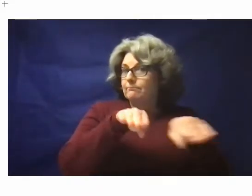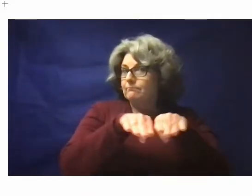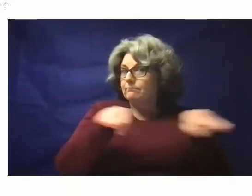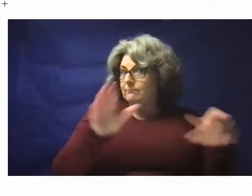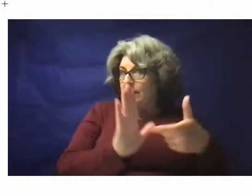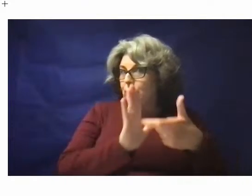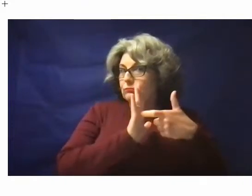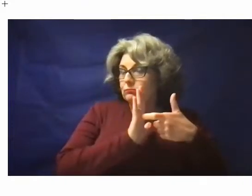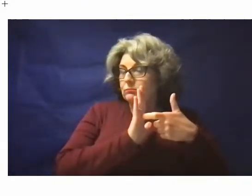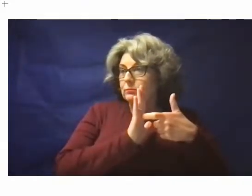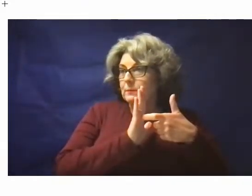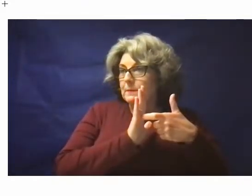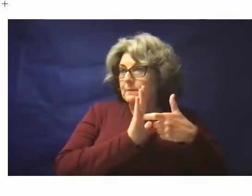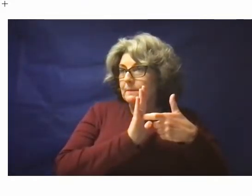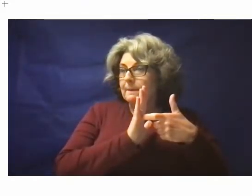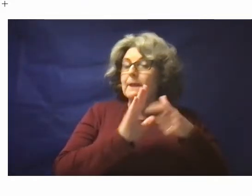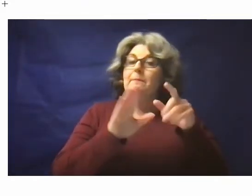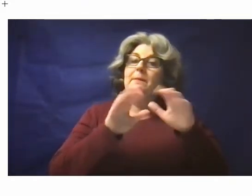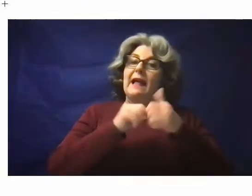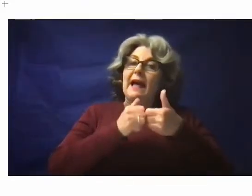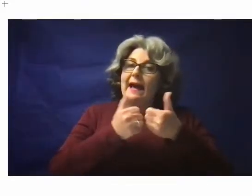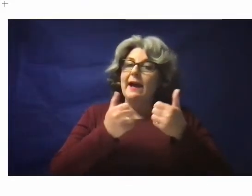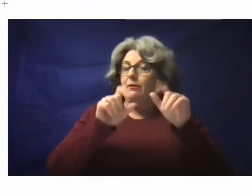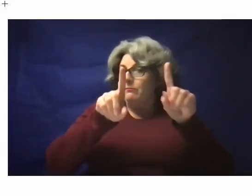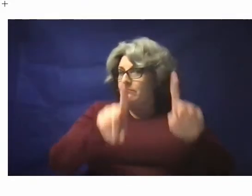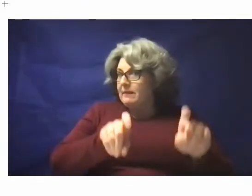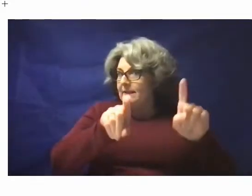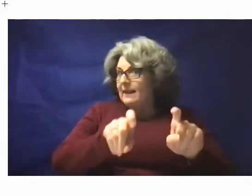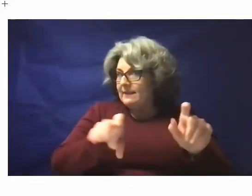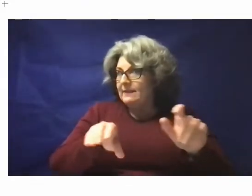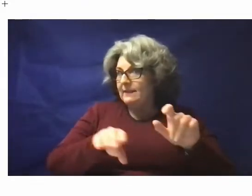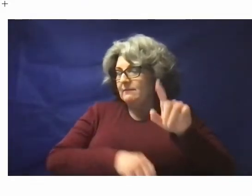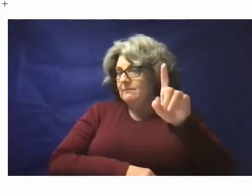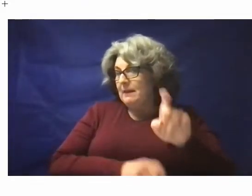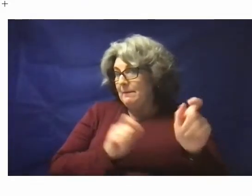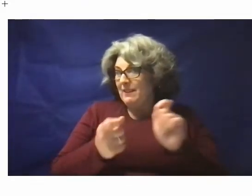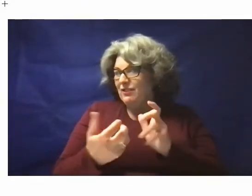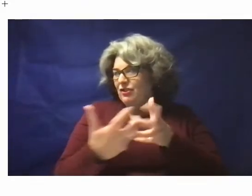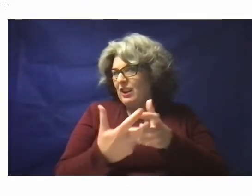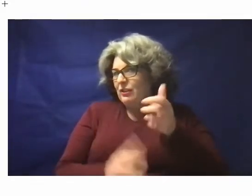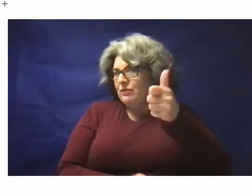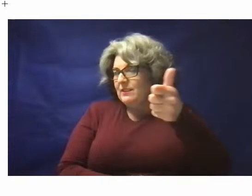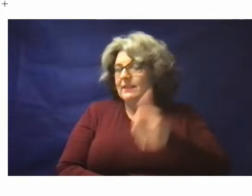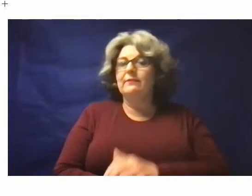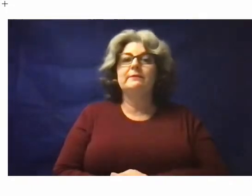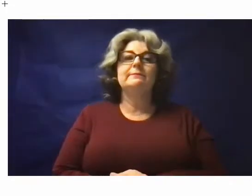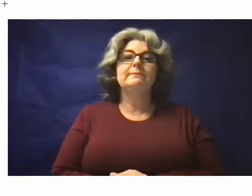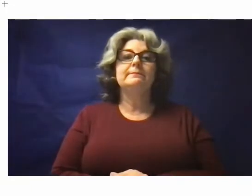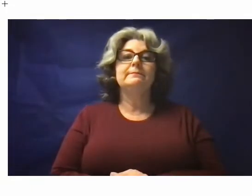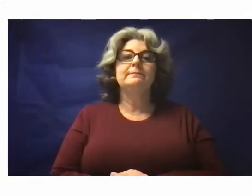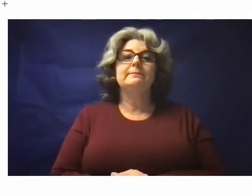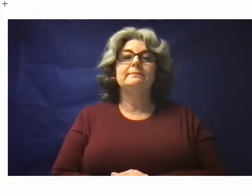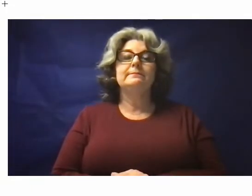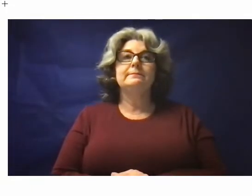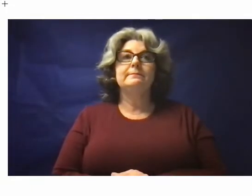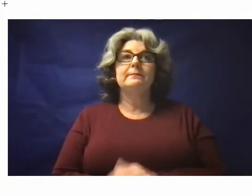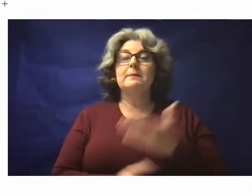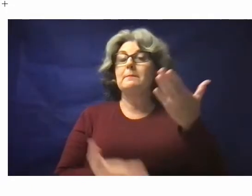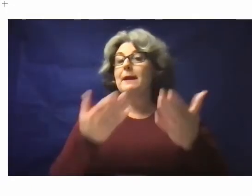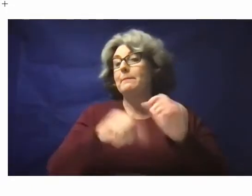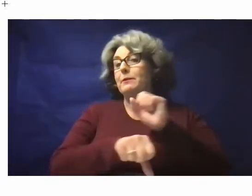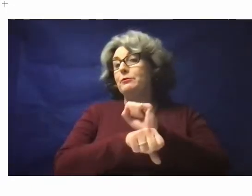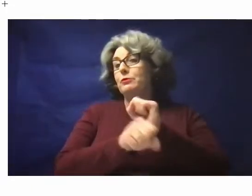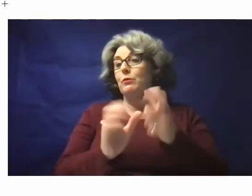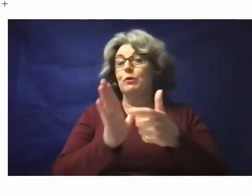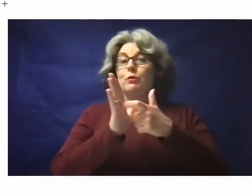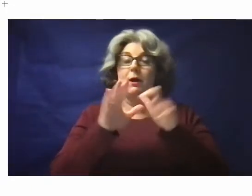qualification. It's the way that you're assessed may be changed. For example, if the job requires